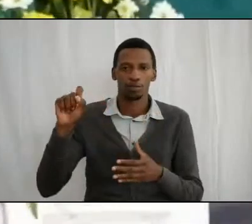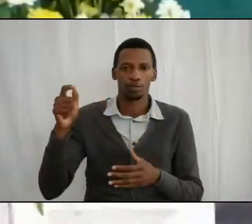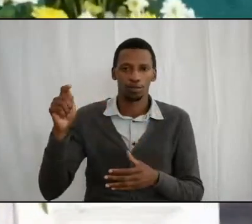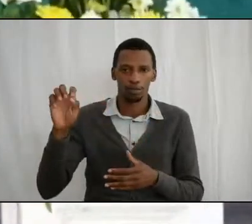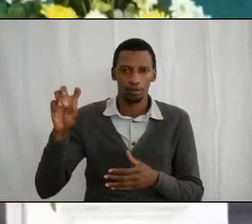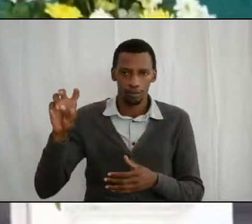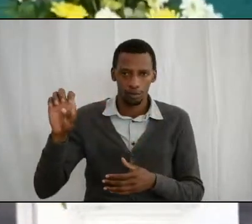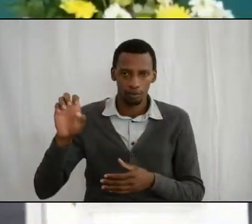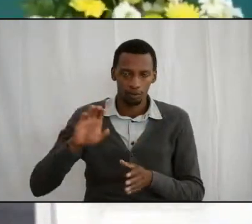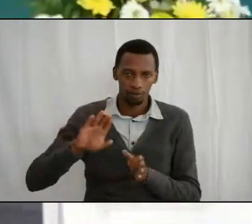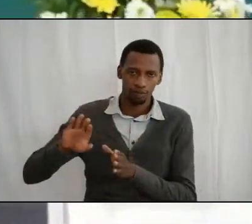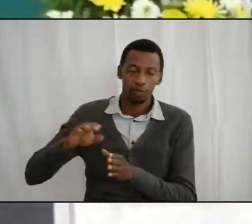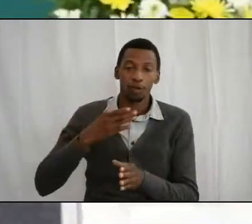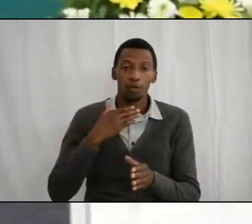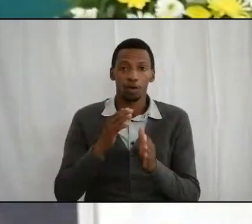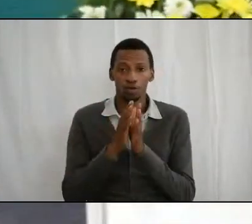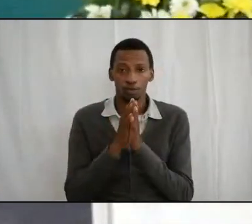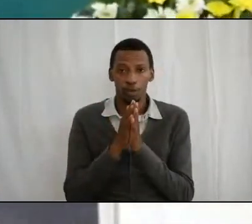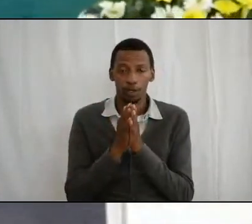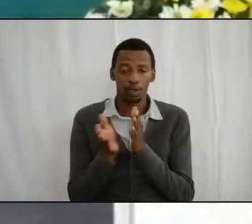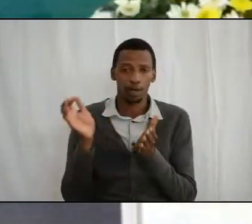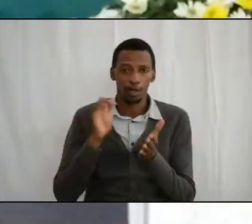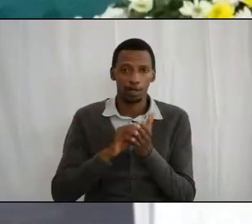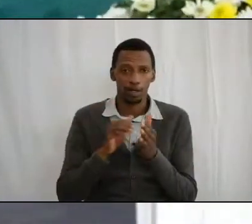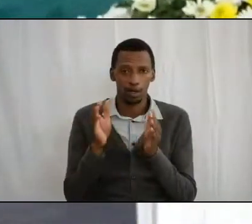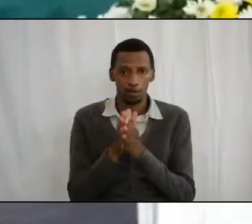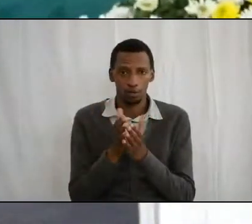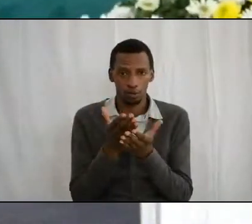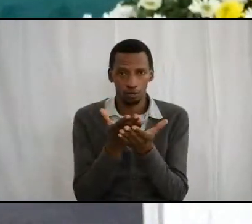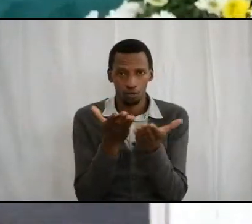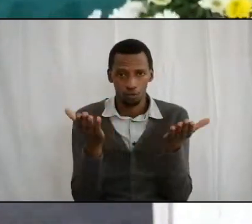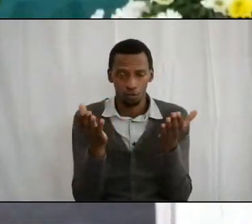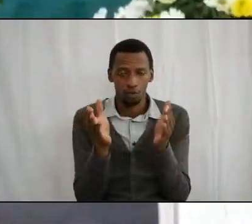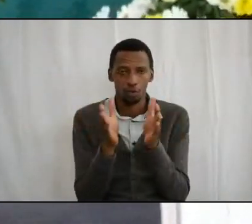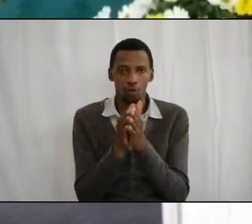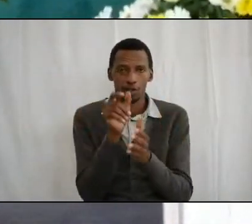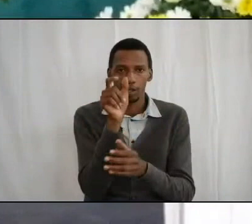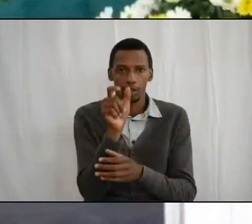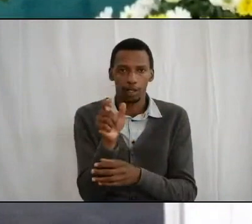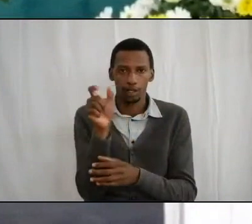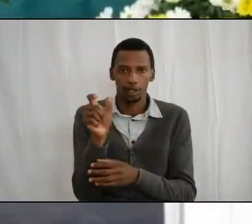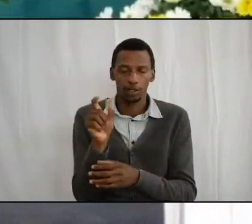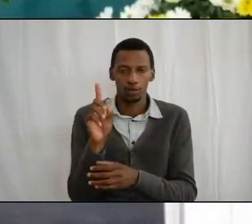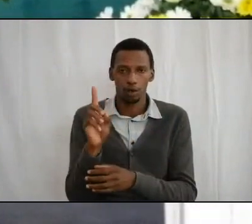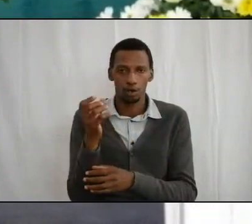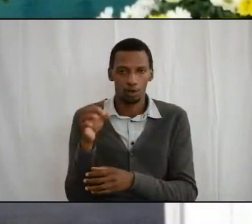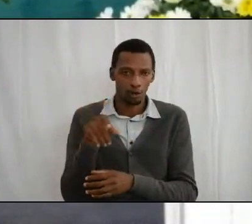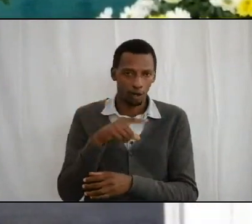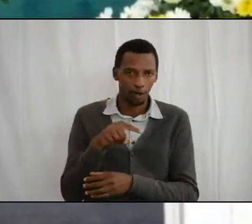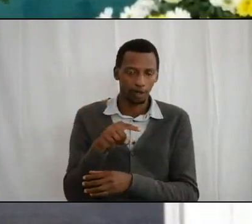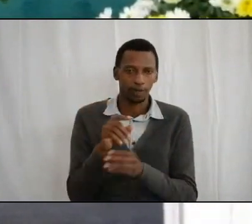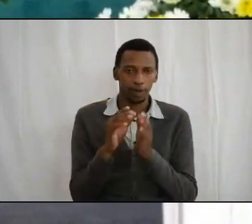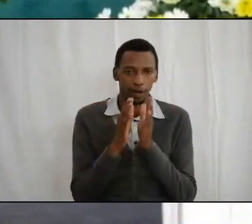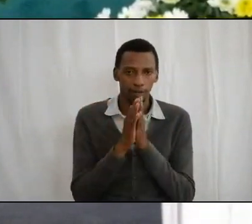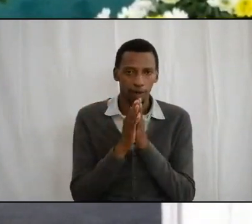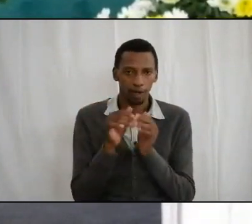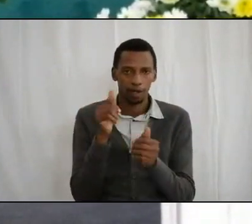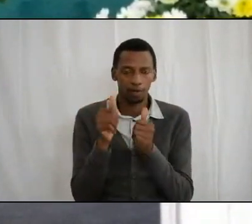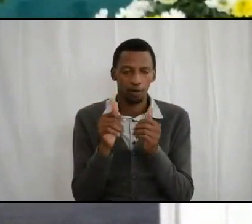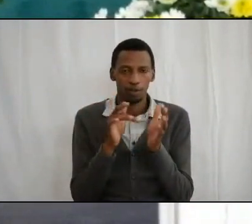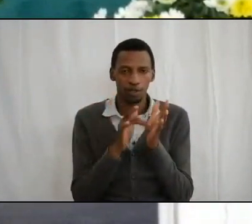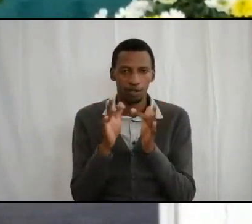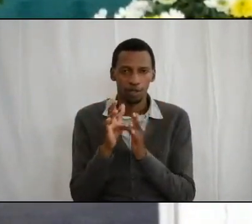pray again with you, with each one of us, the prayer that Jesus taught